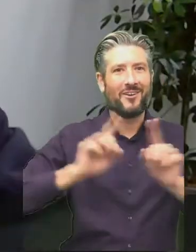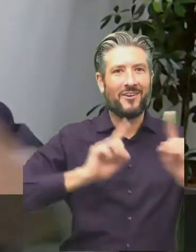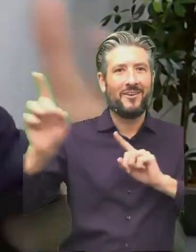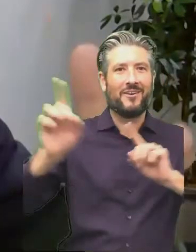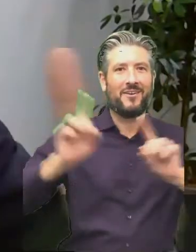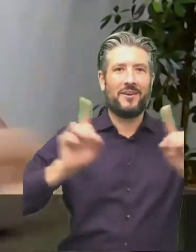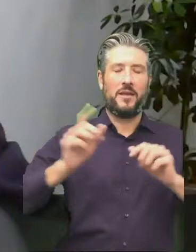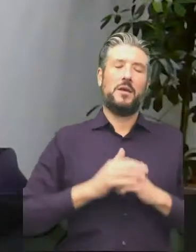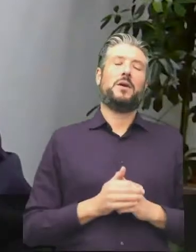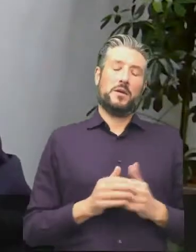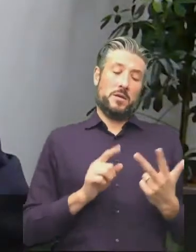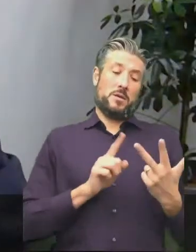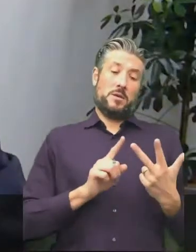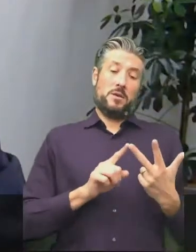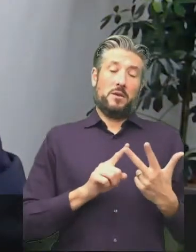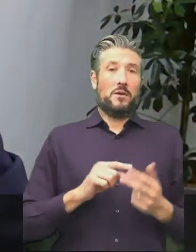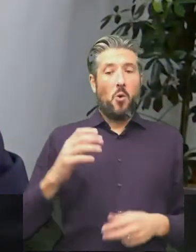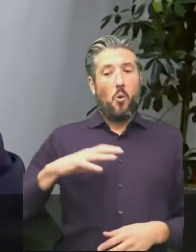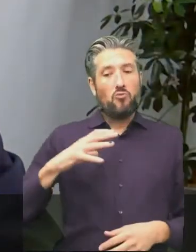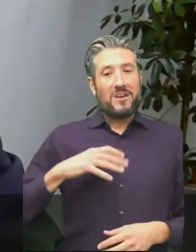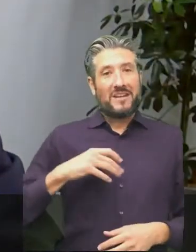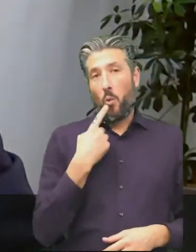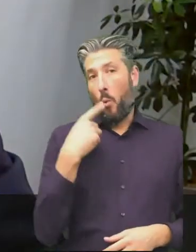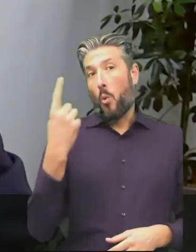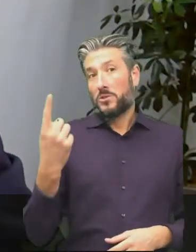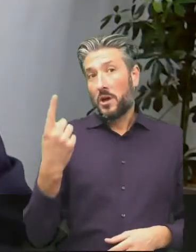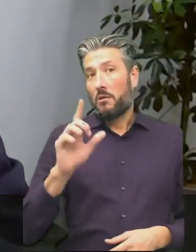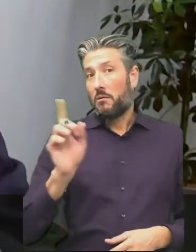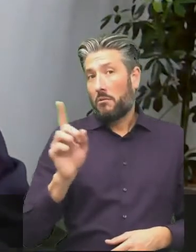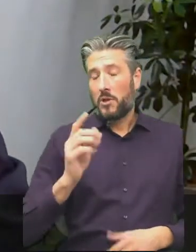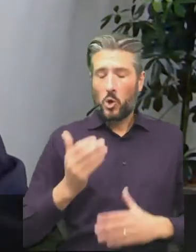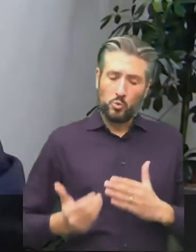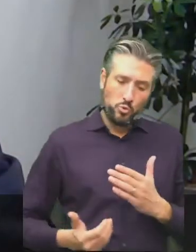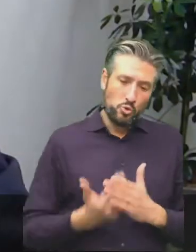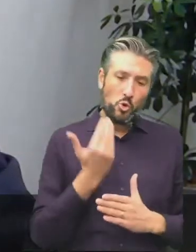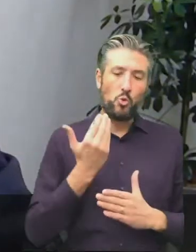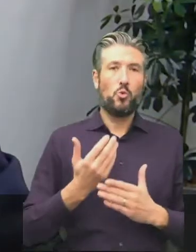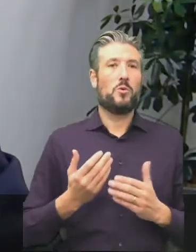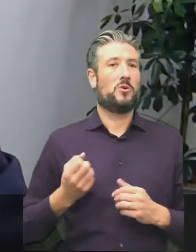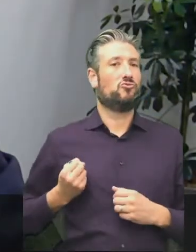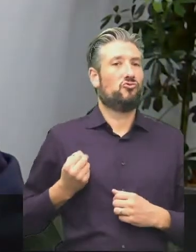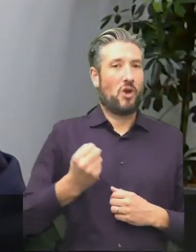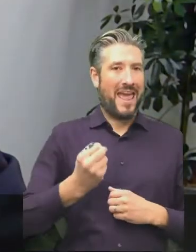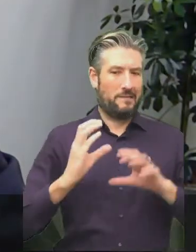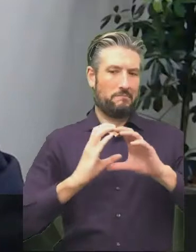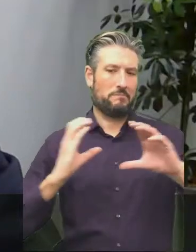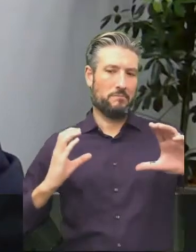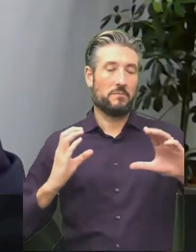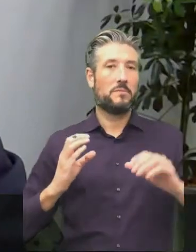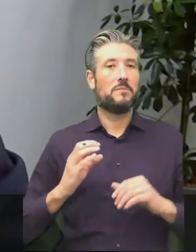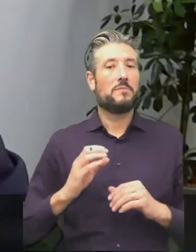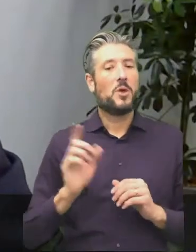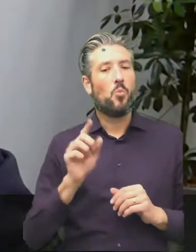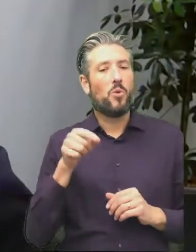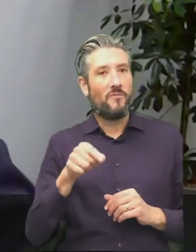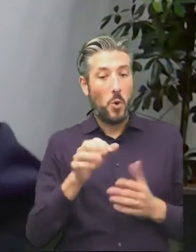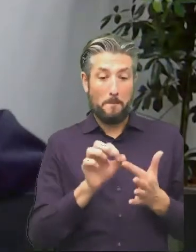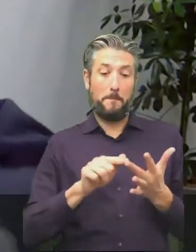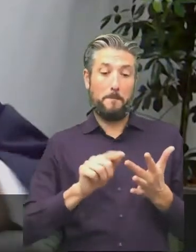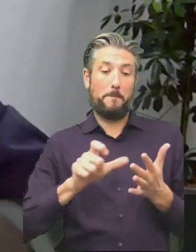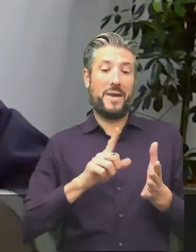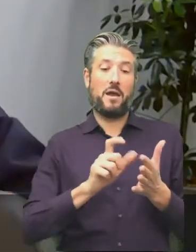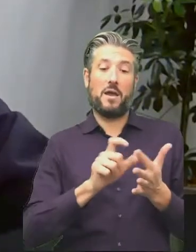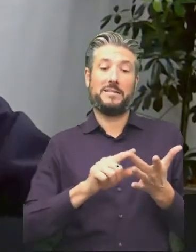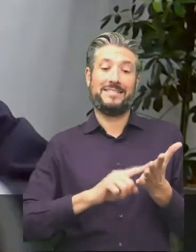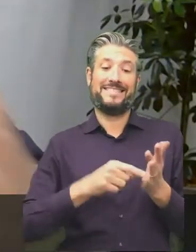we've ordered new trains for the Piccadilly line, a really important line that goes across our city. And the